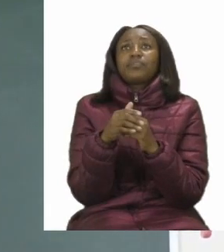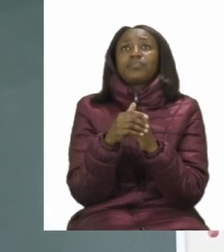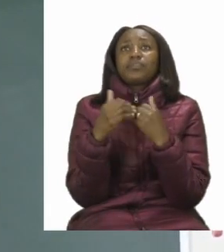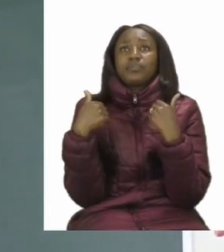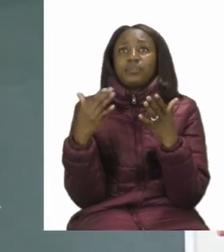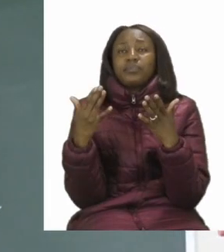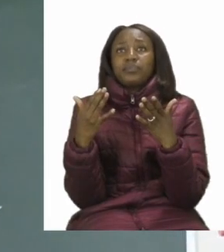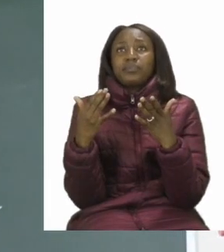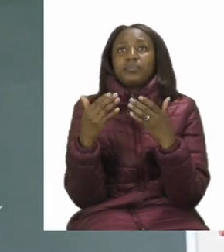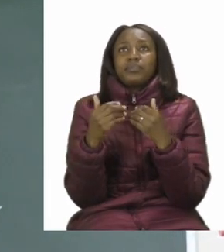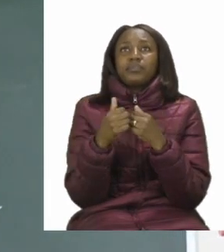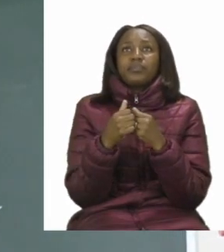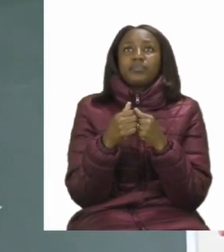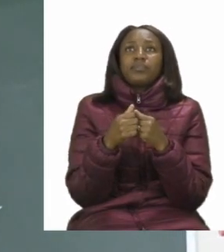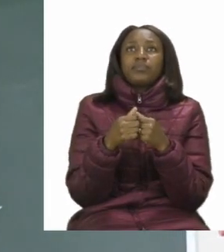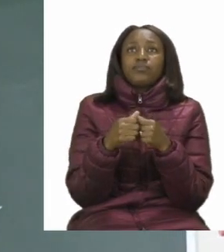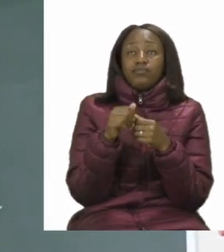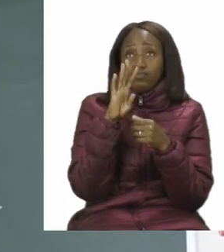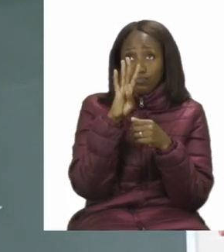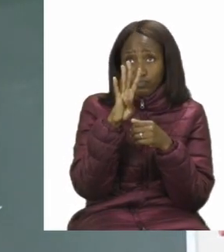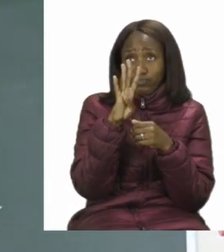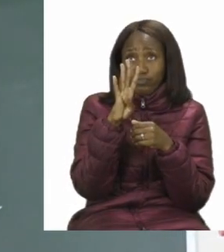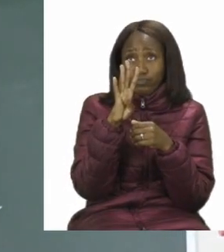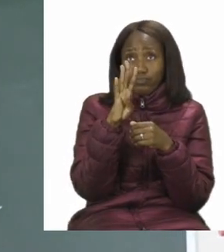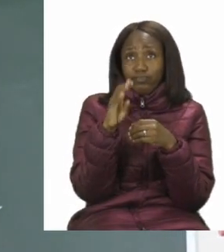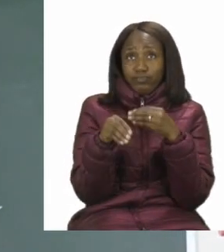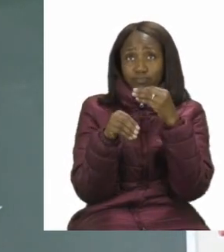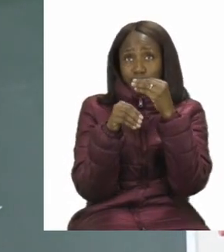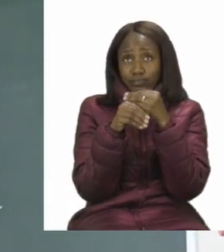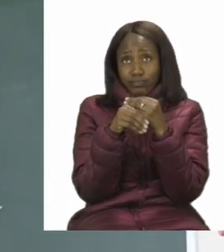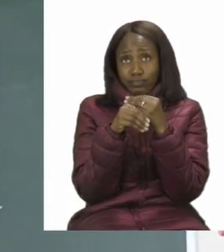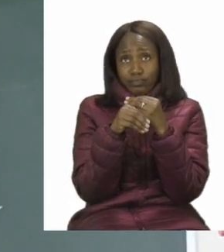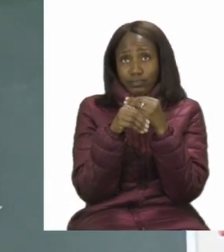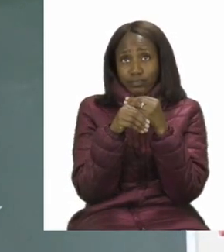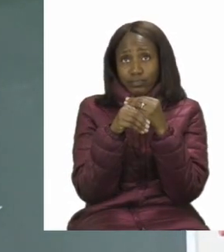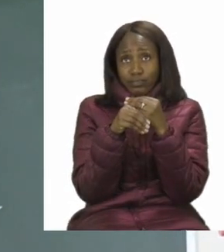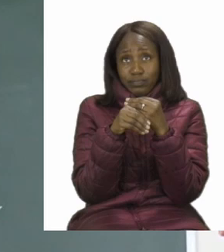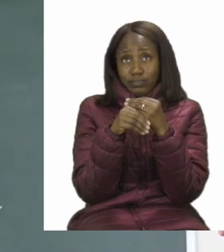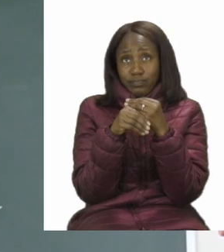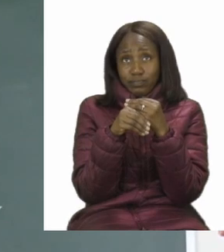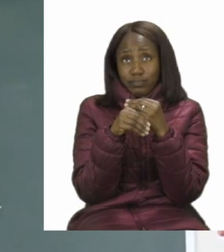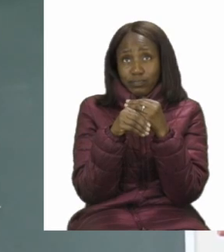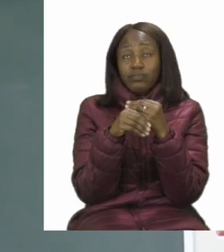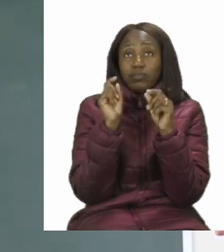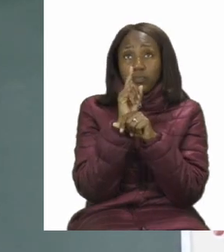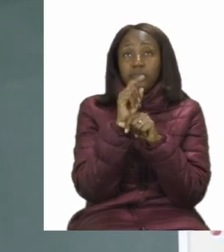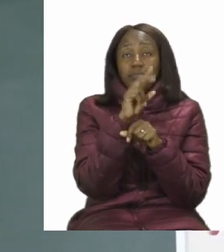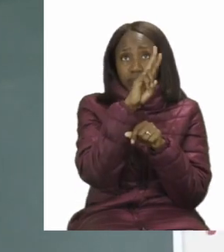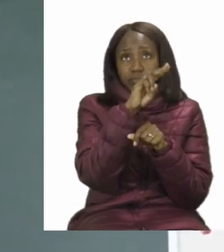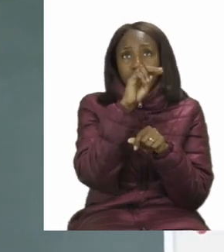see. We have 4. Let's read the whole sum first.